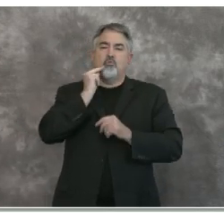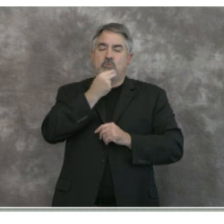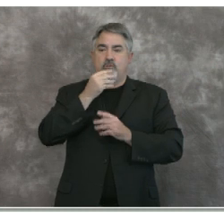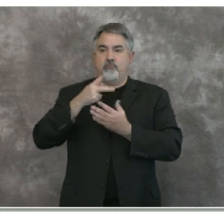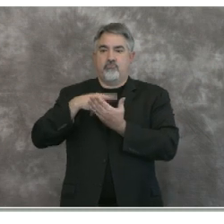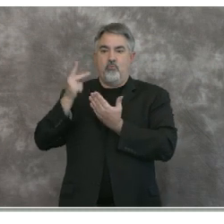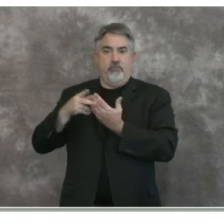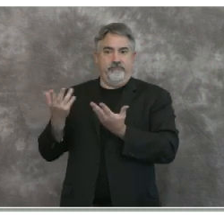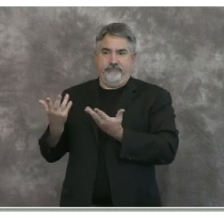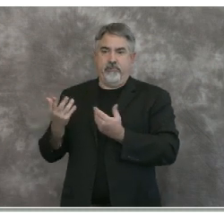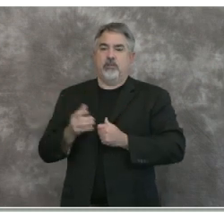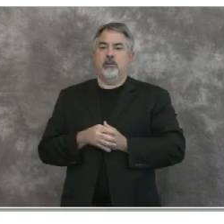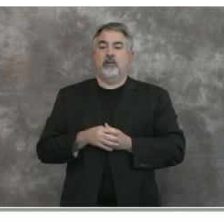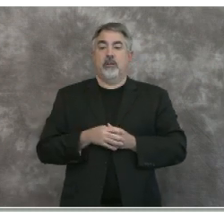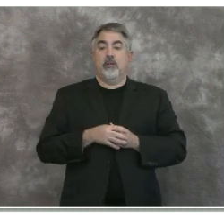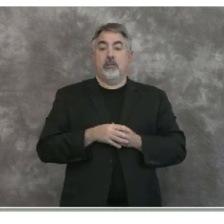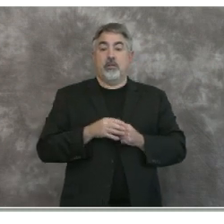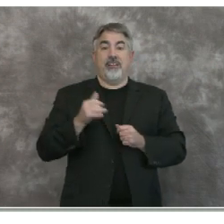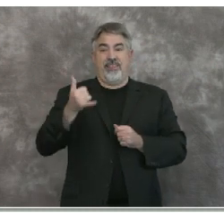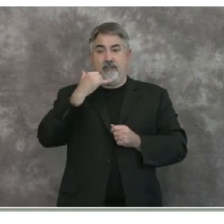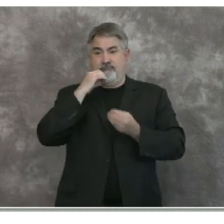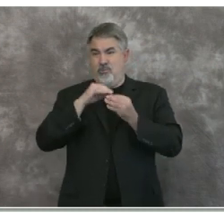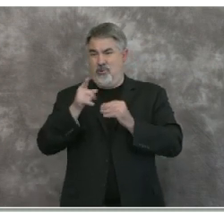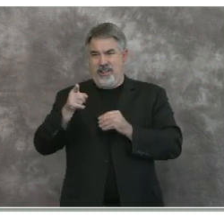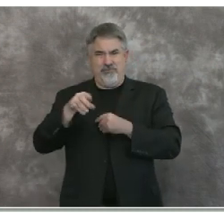aging.sandiegocounty.gov/greatplates, the phone number